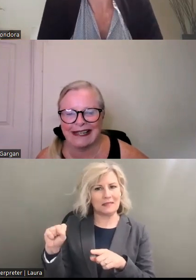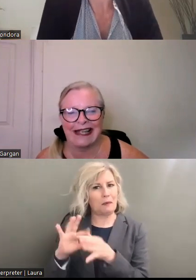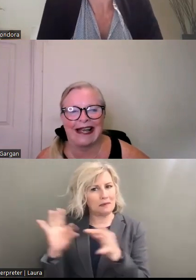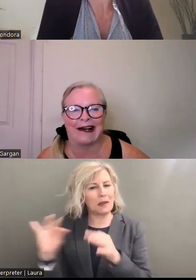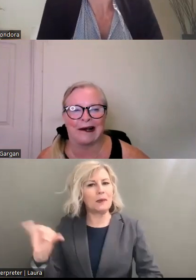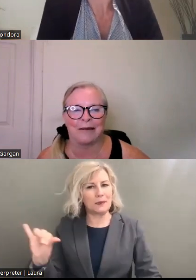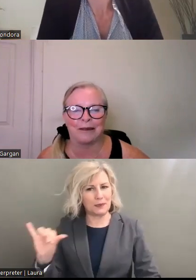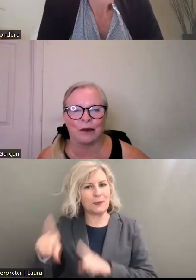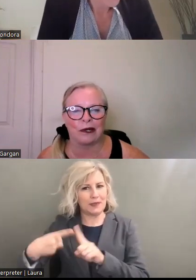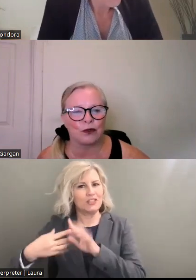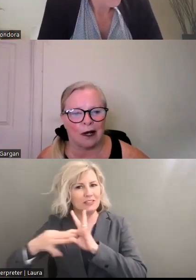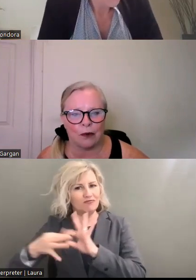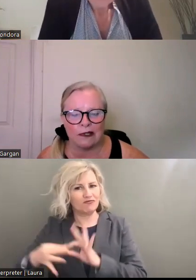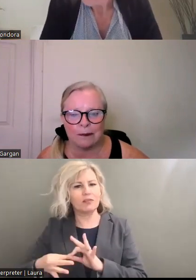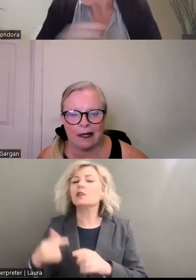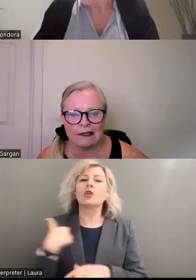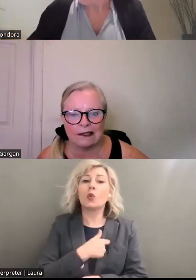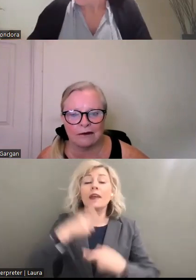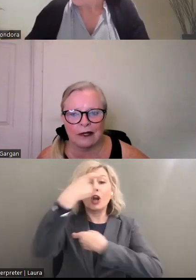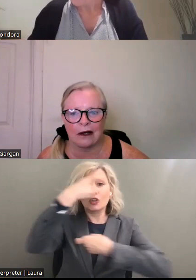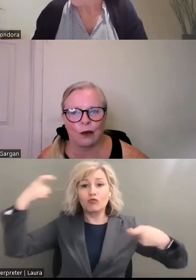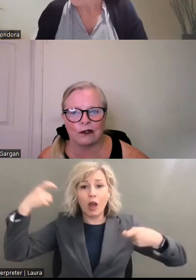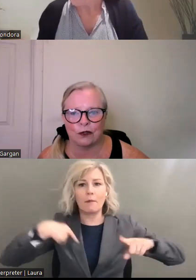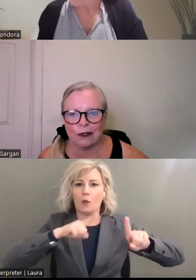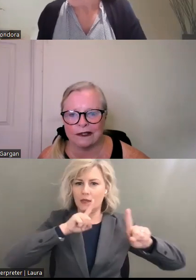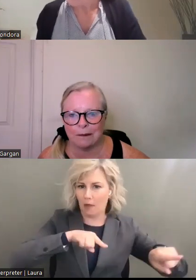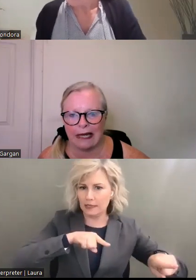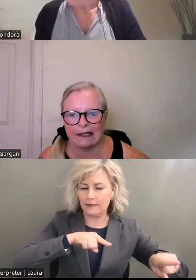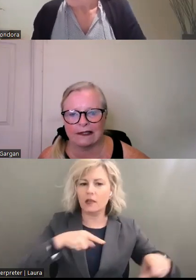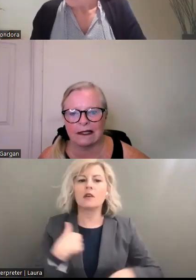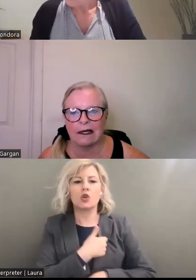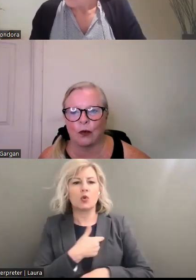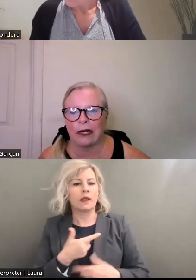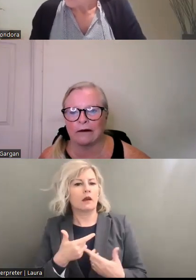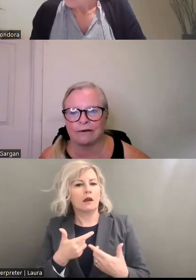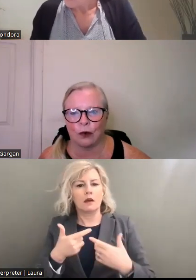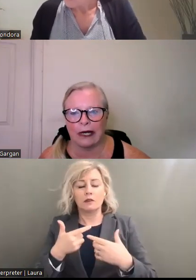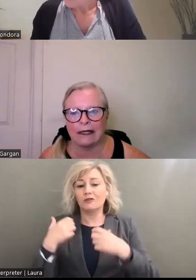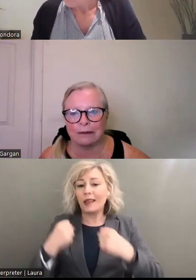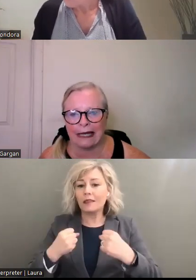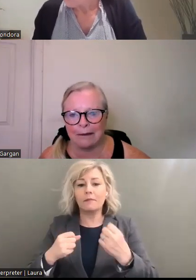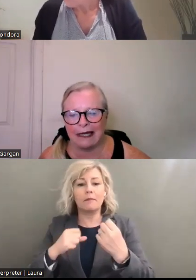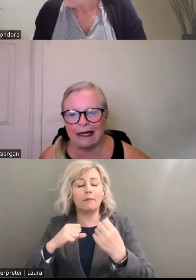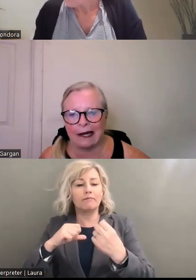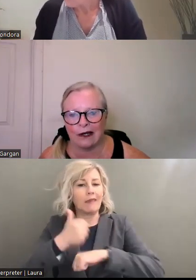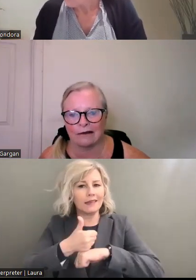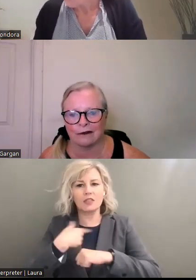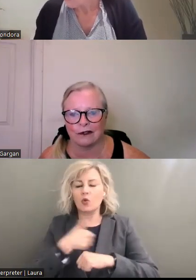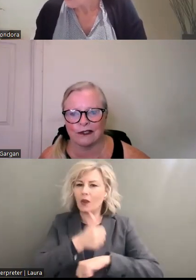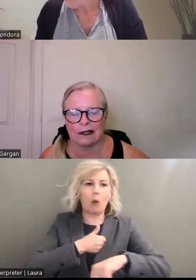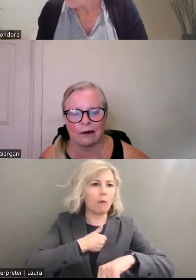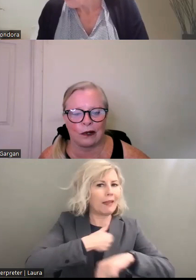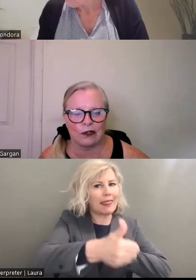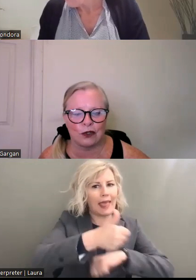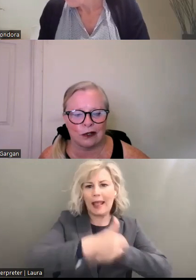started. We are trauma responsive, we're strengths-based, we avoid blaming